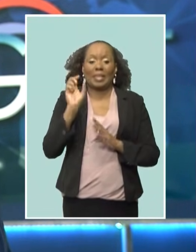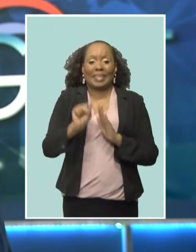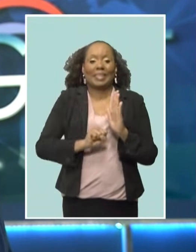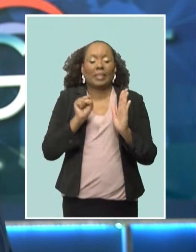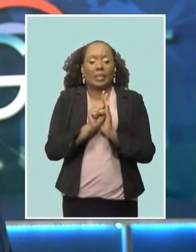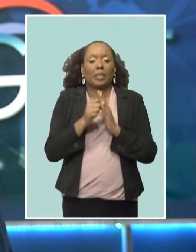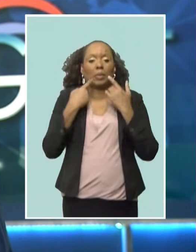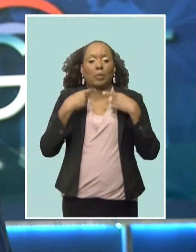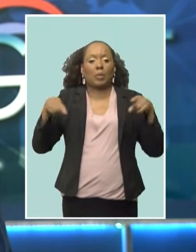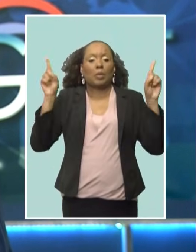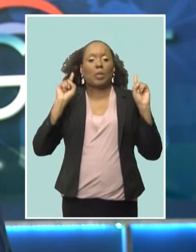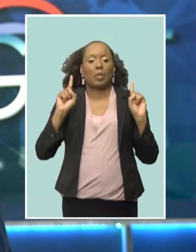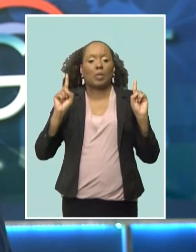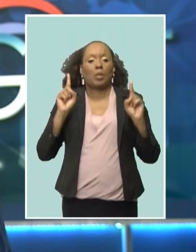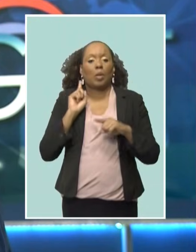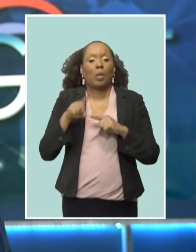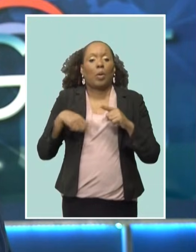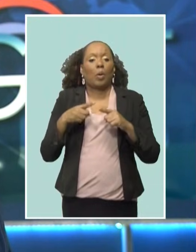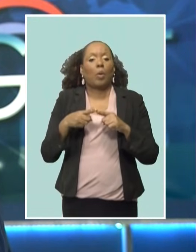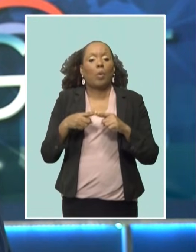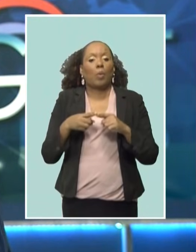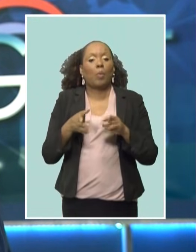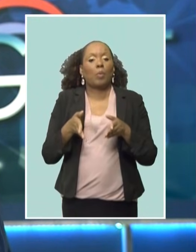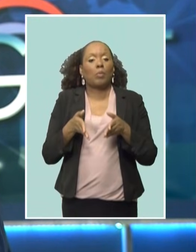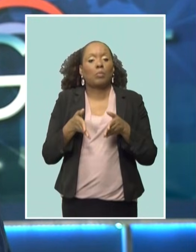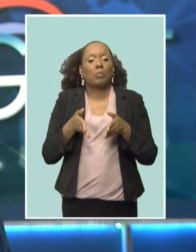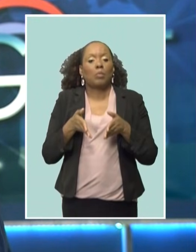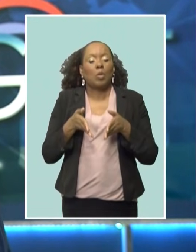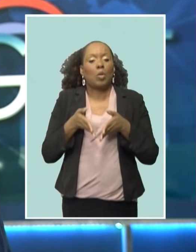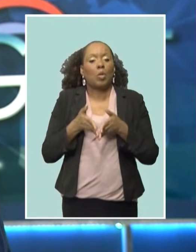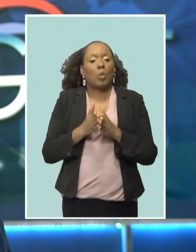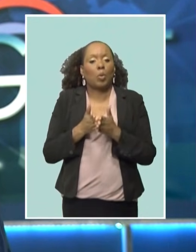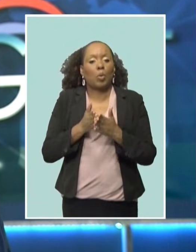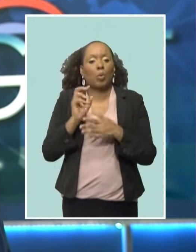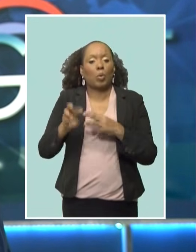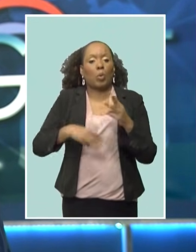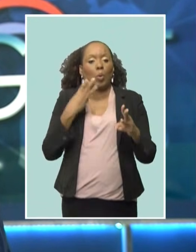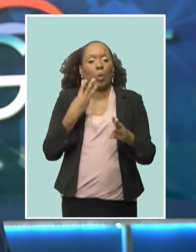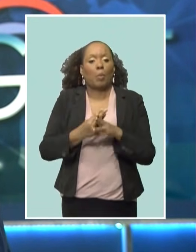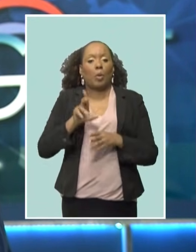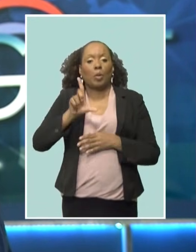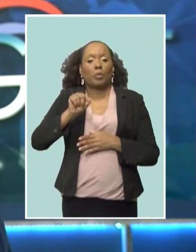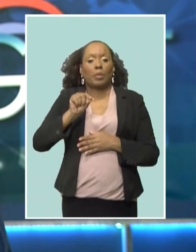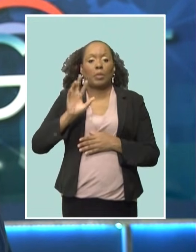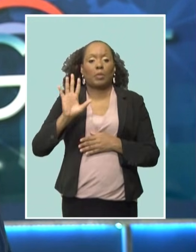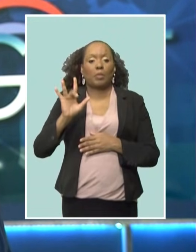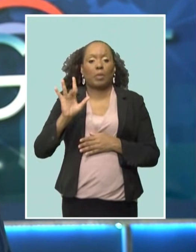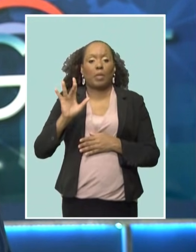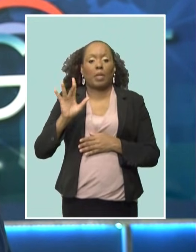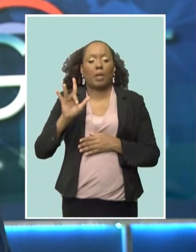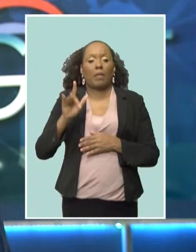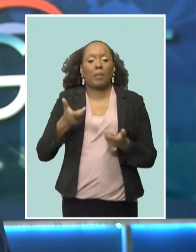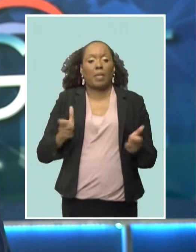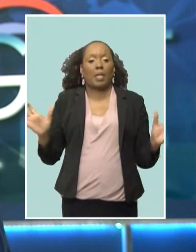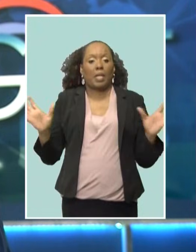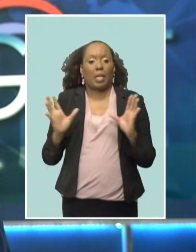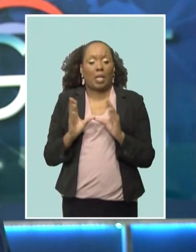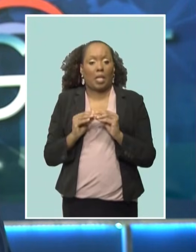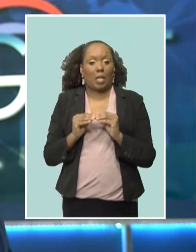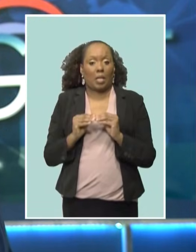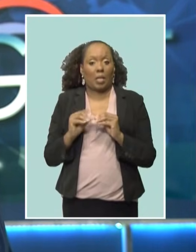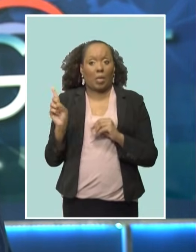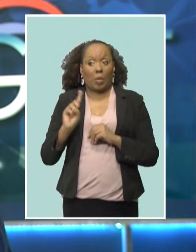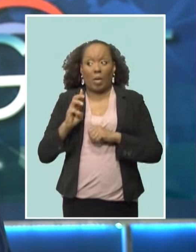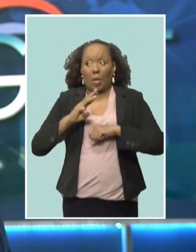2026 season. He made the announcement at the Sea Trade Cruise Global 2025 at the Miami Beach Convention